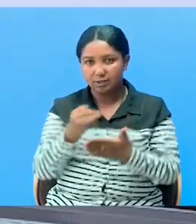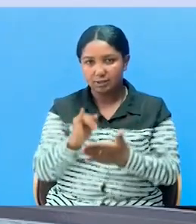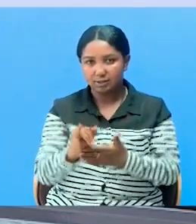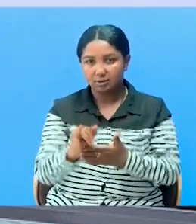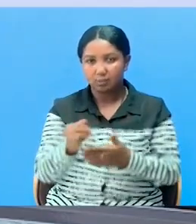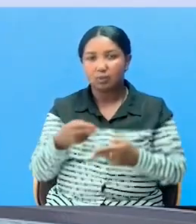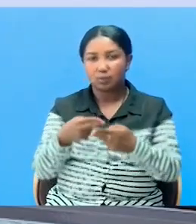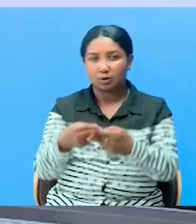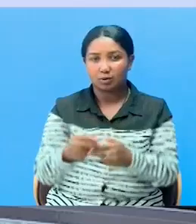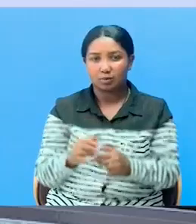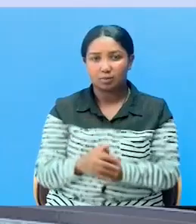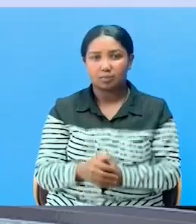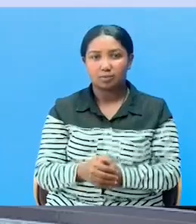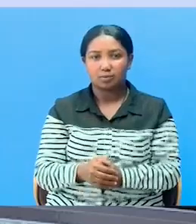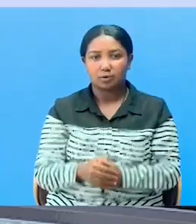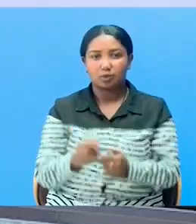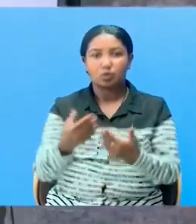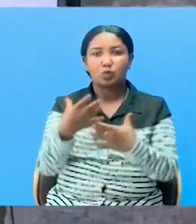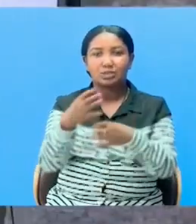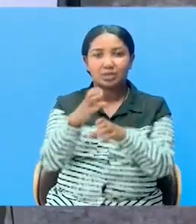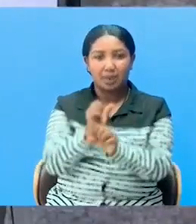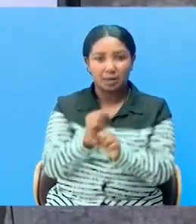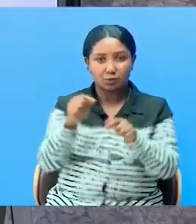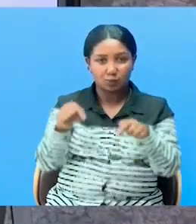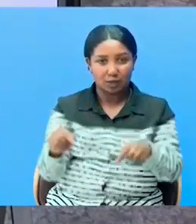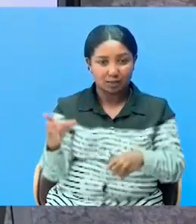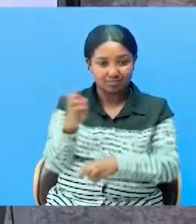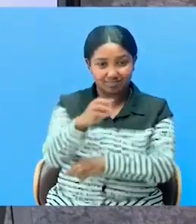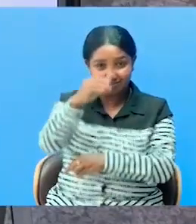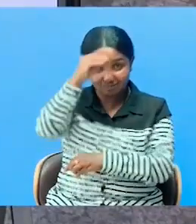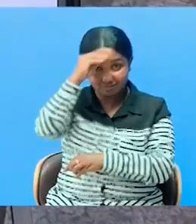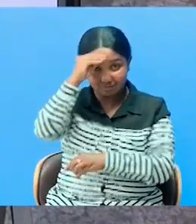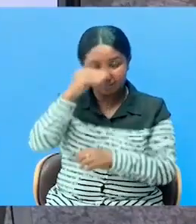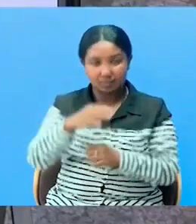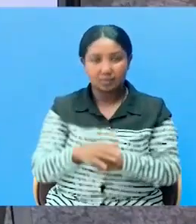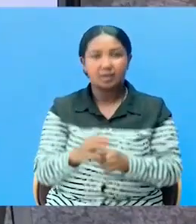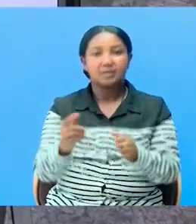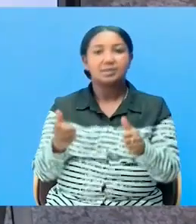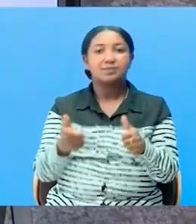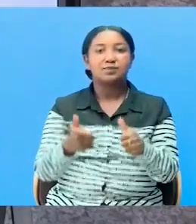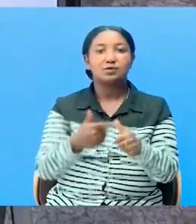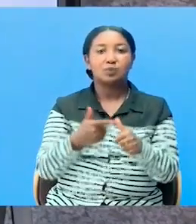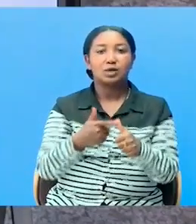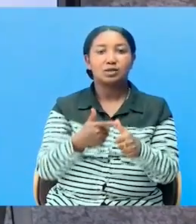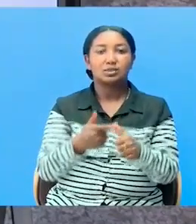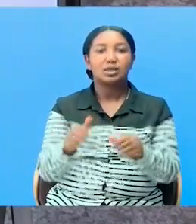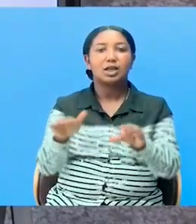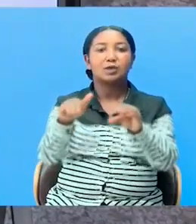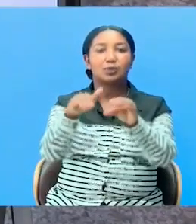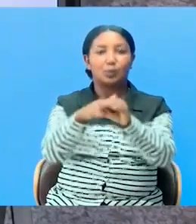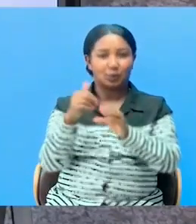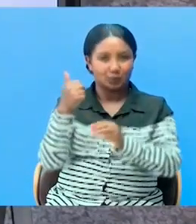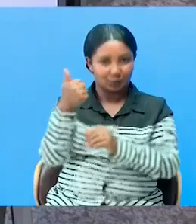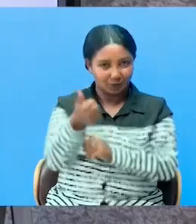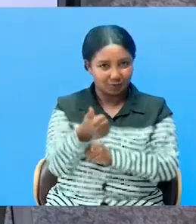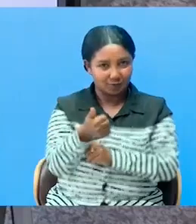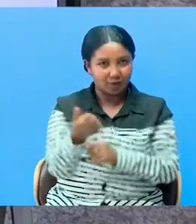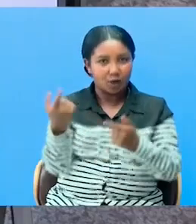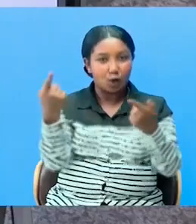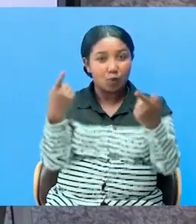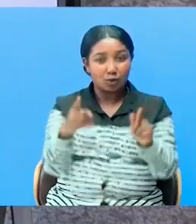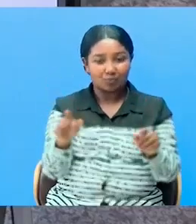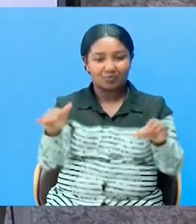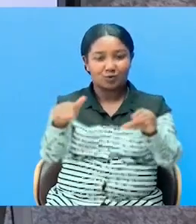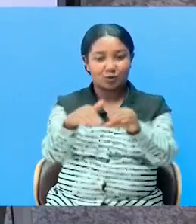what you can say. So to summarize our daily lesson, the first one is introducing yourself. When you can